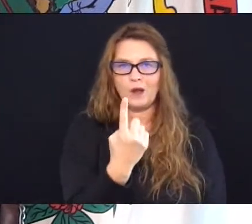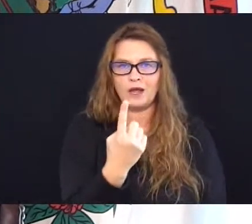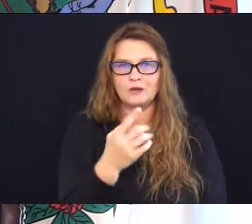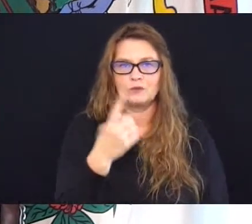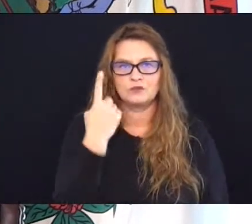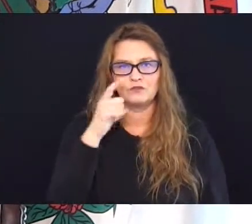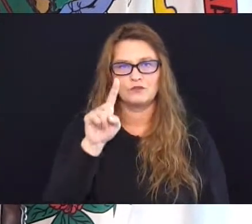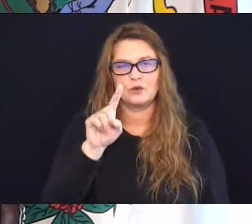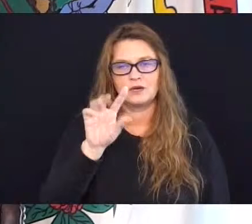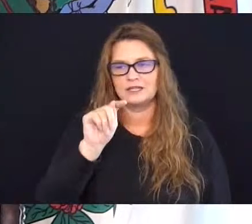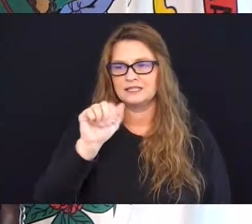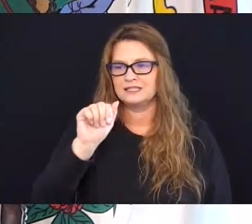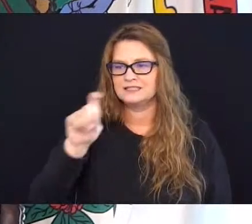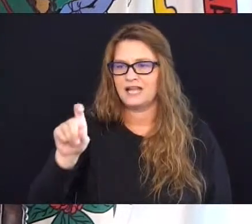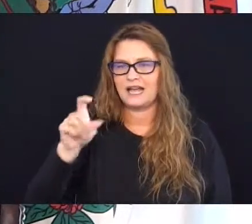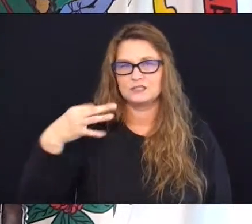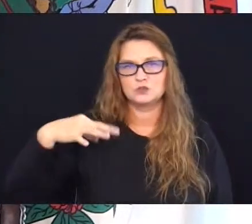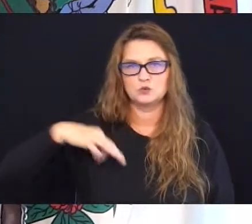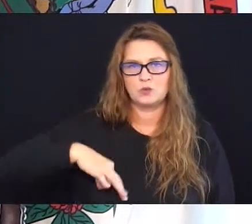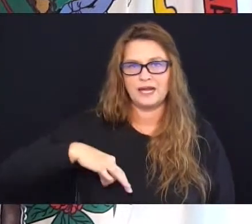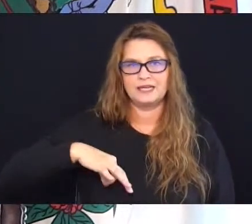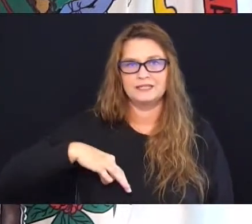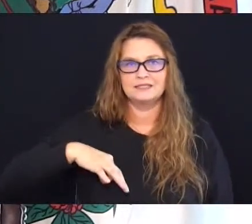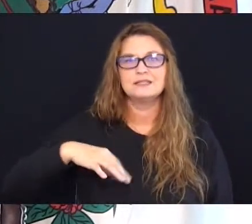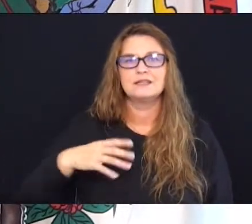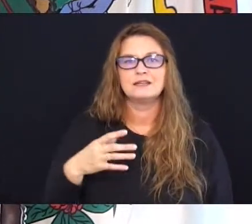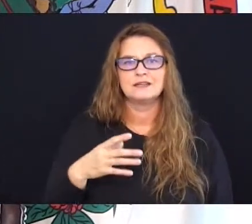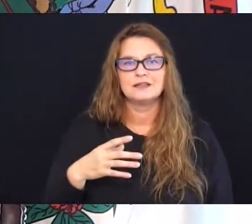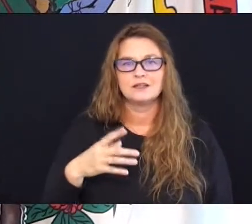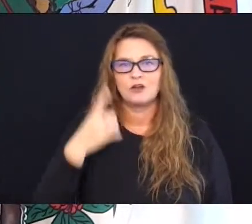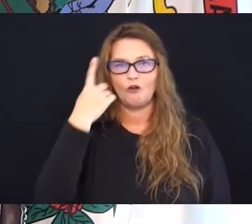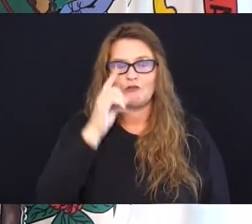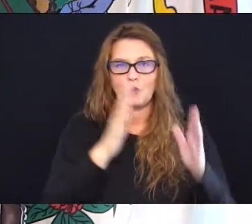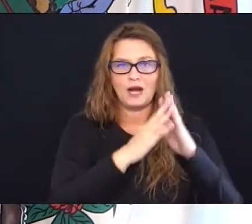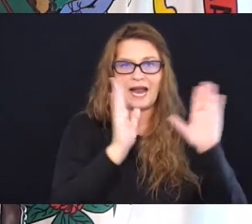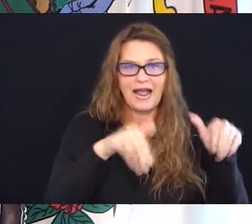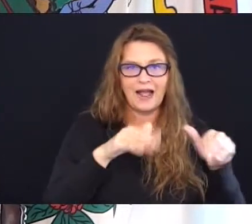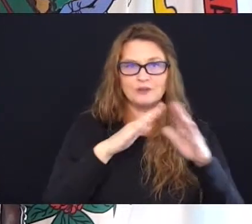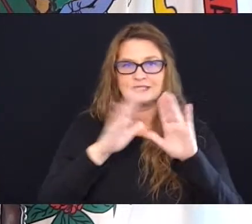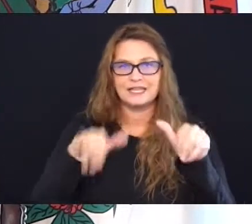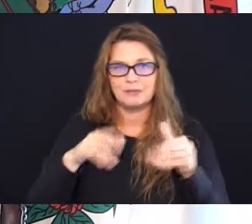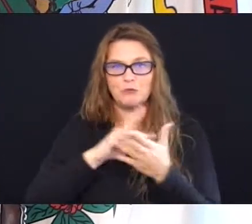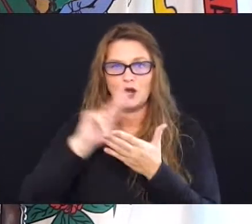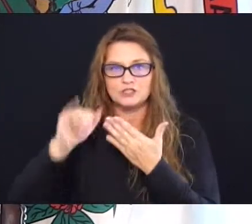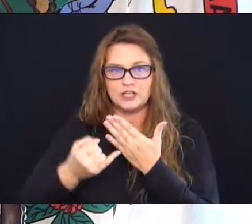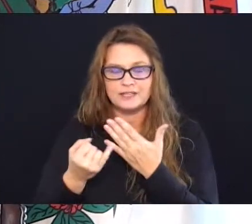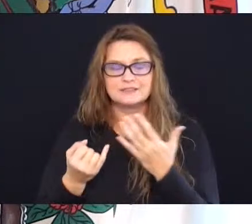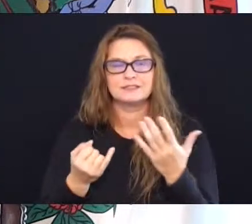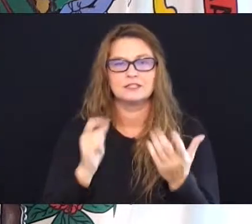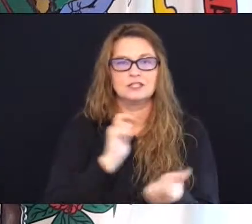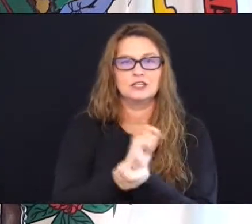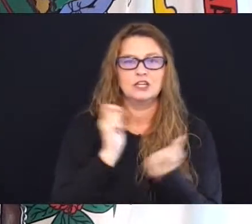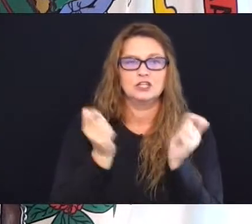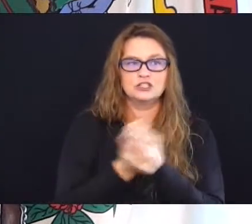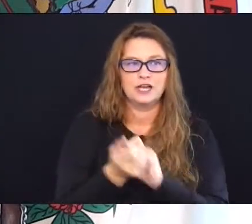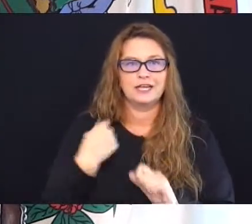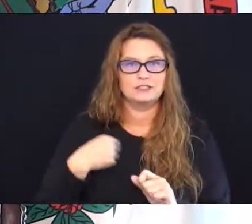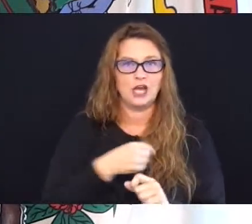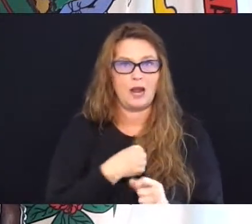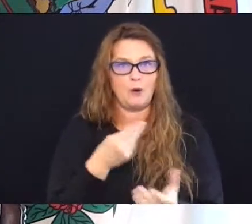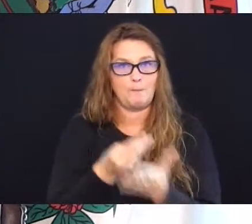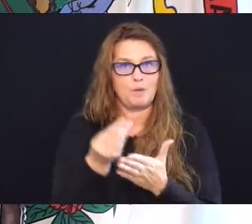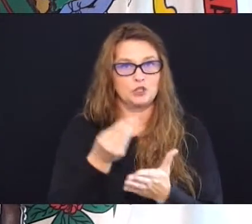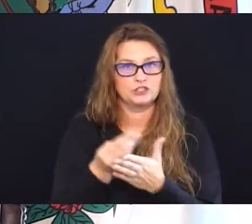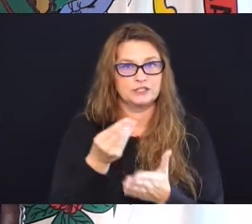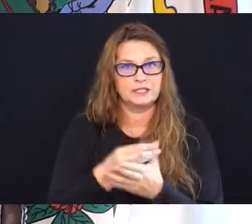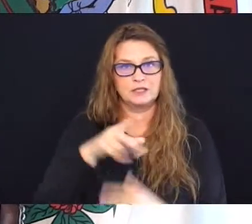tax credit to afford, you know, to spur on housing projects and change our purchasing reform, because I